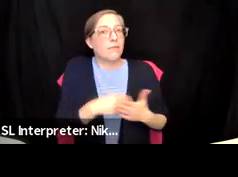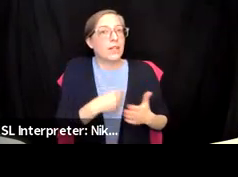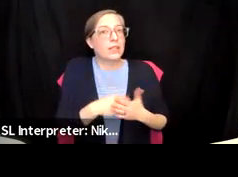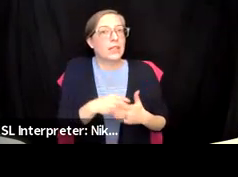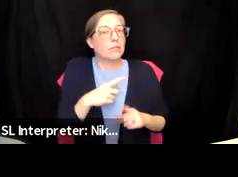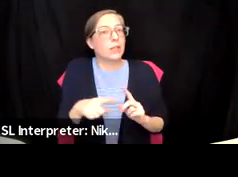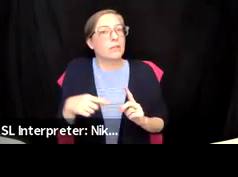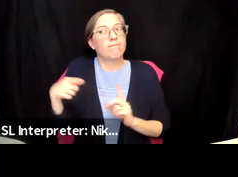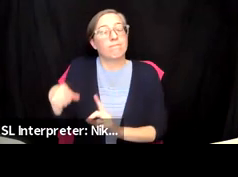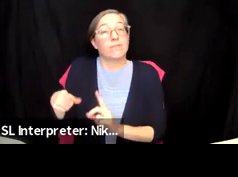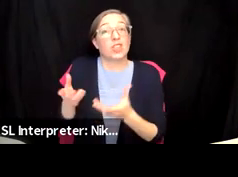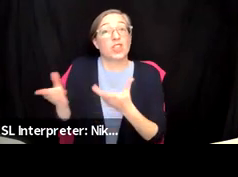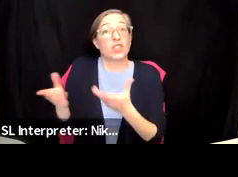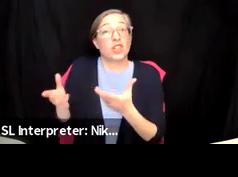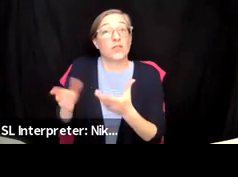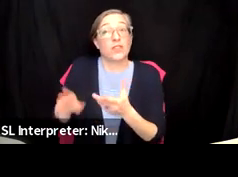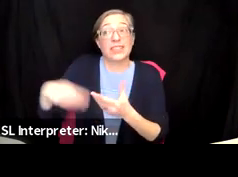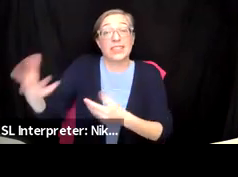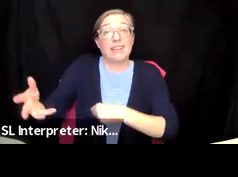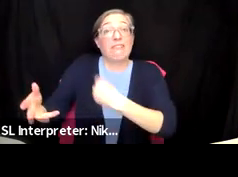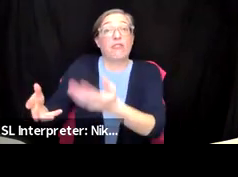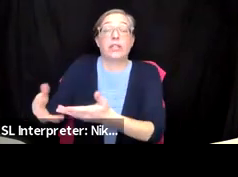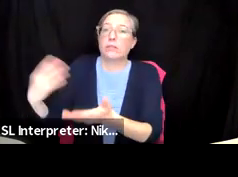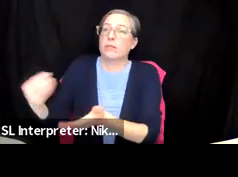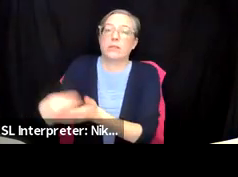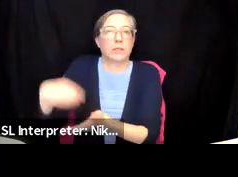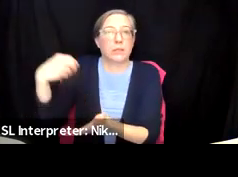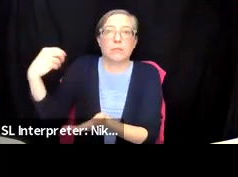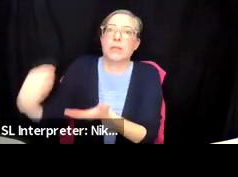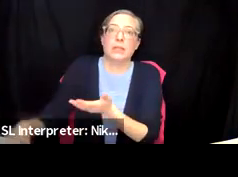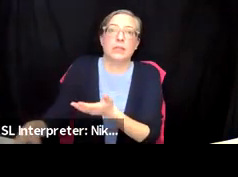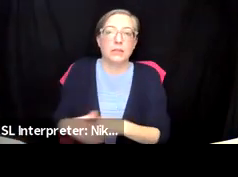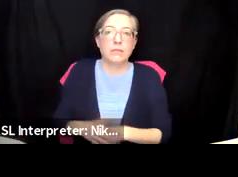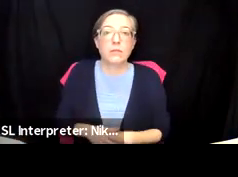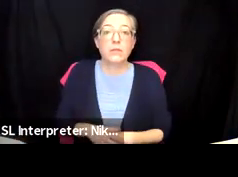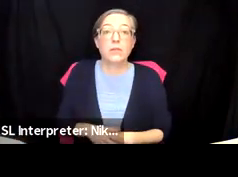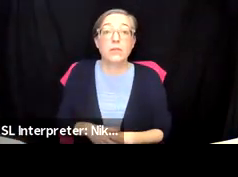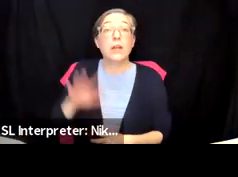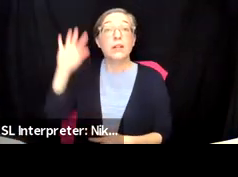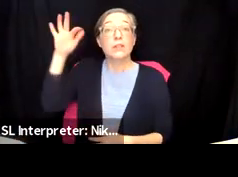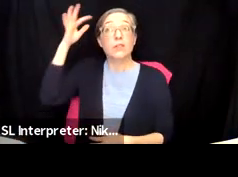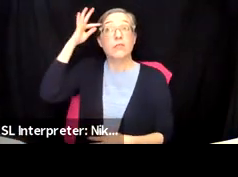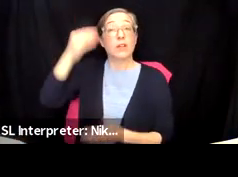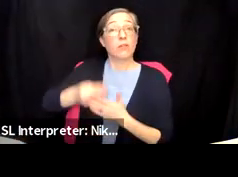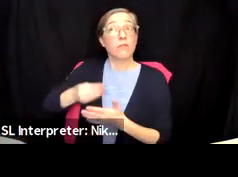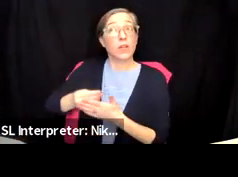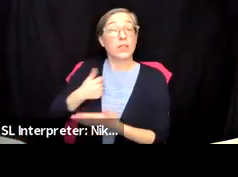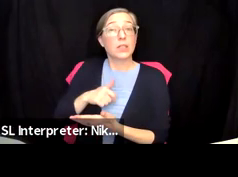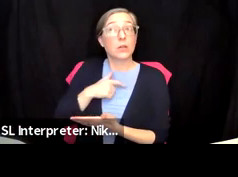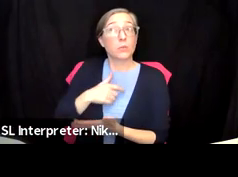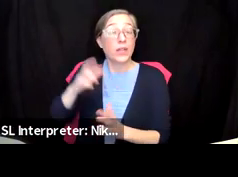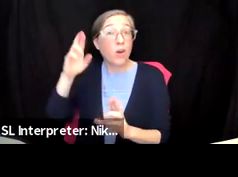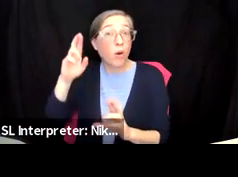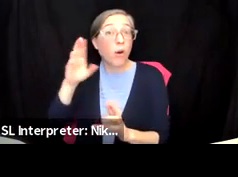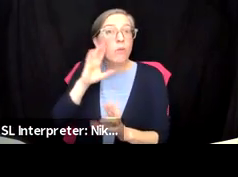of the services. We are hopeful that federal funding will be available through Medicaid administrative claiming soon.